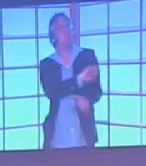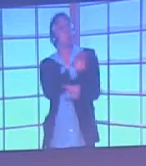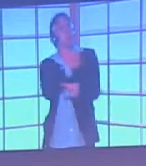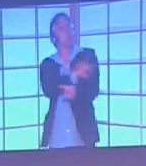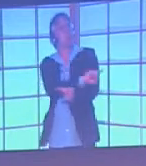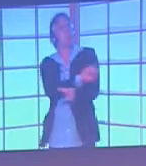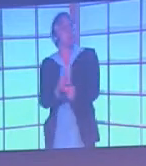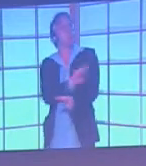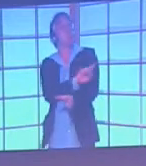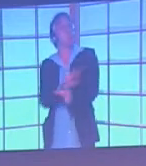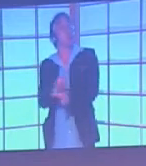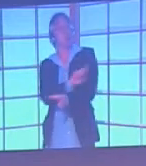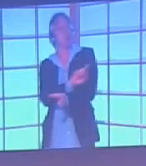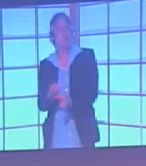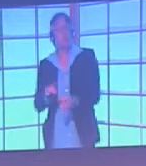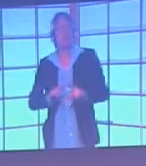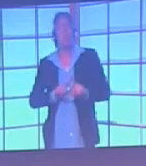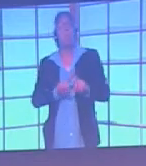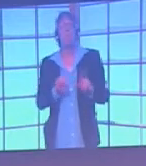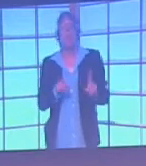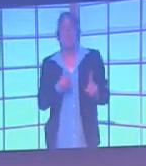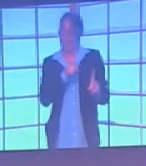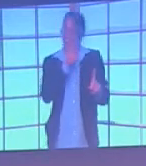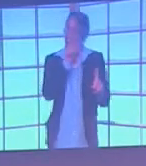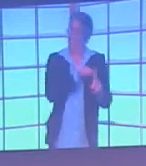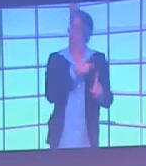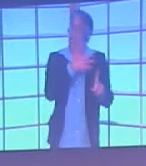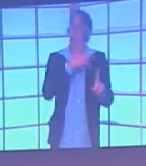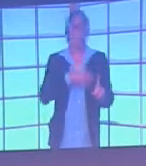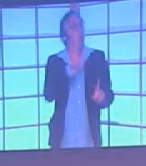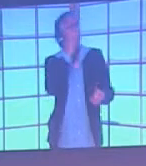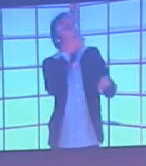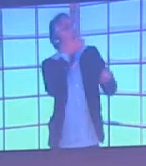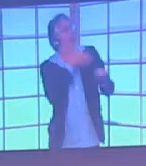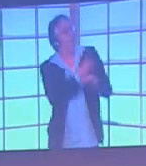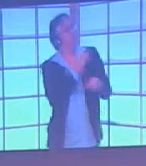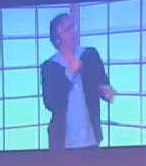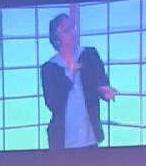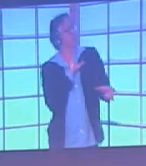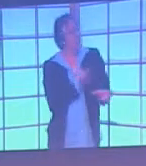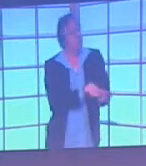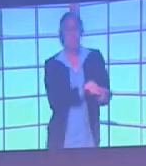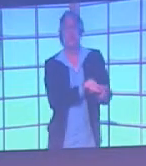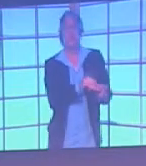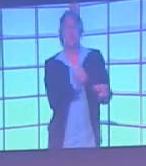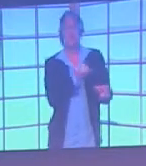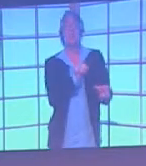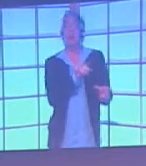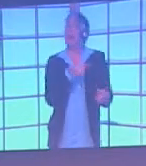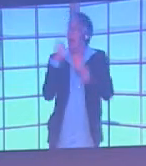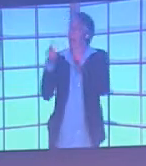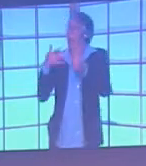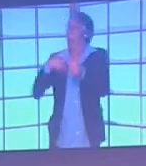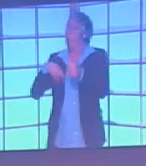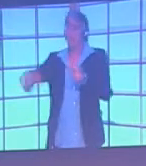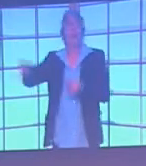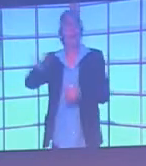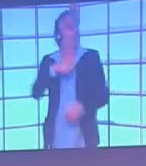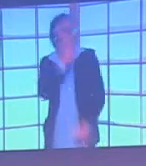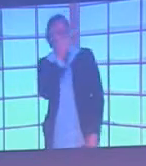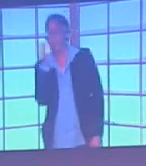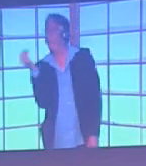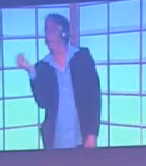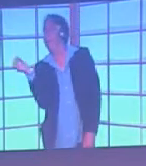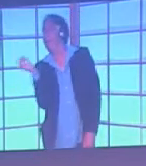needs, what they're fighting for, which is greater access and greater inclusion, kind of falls down on the chain of things that